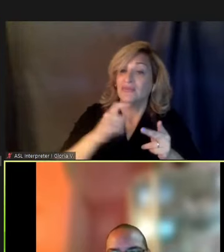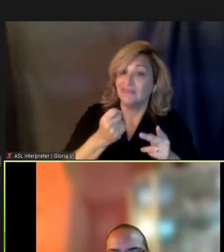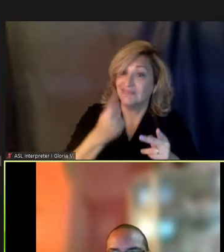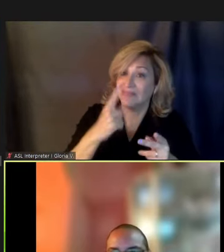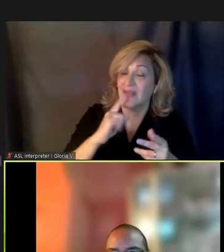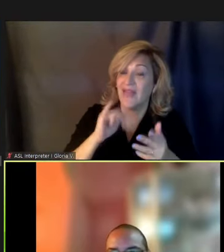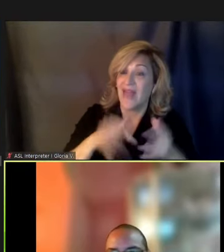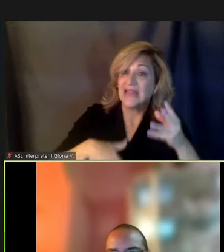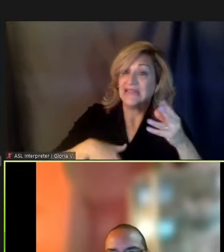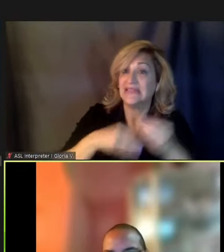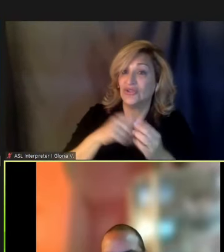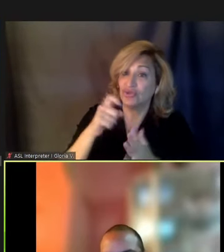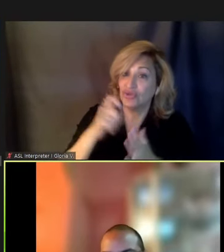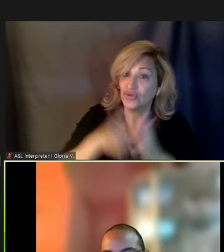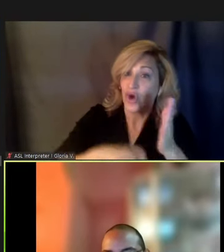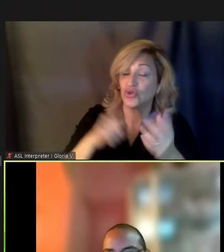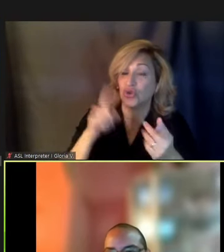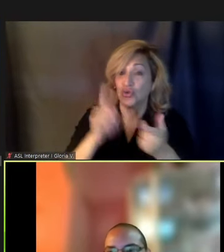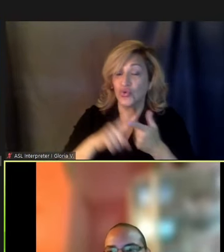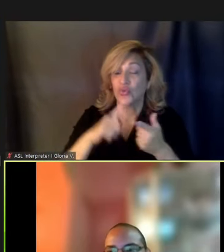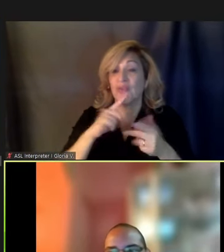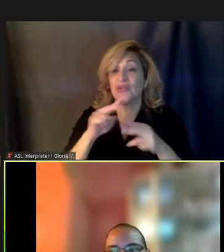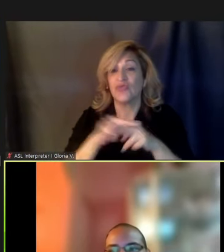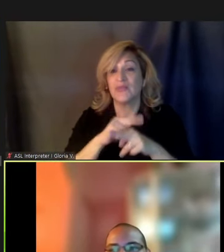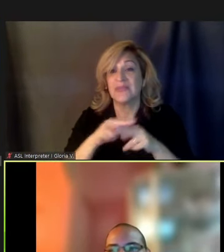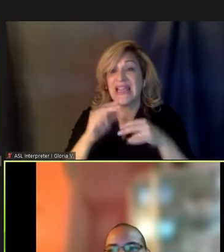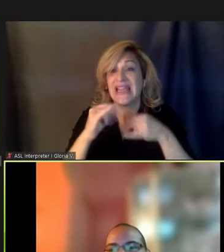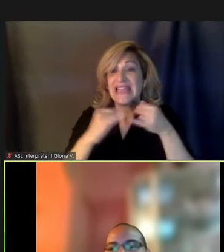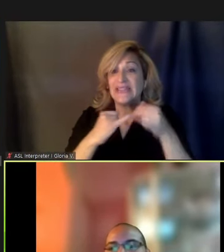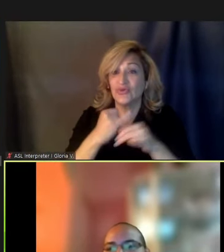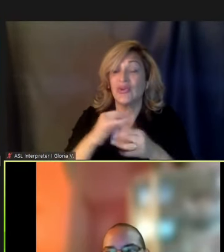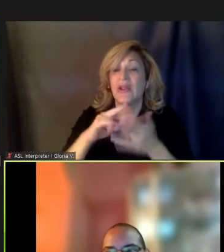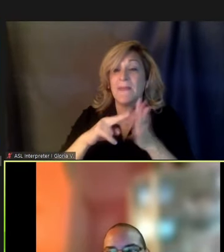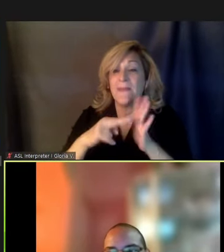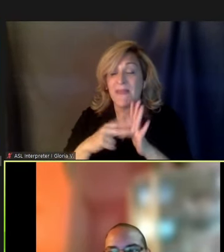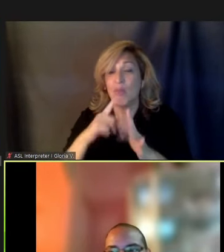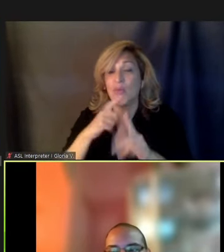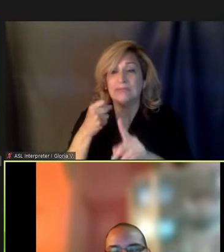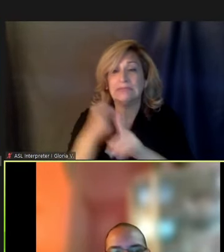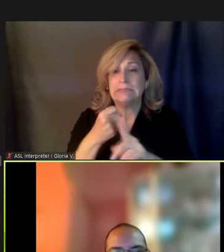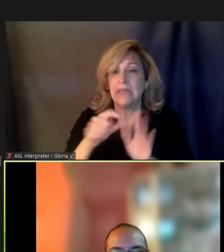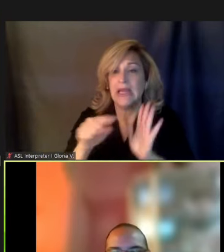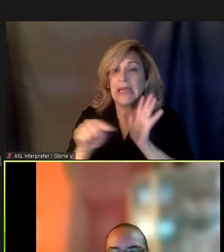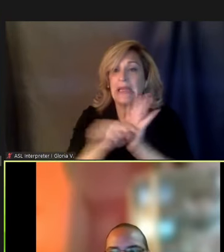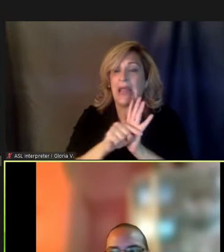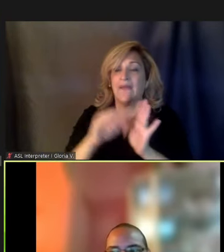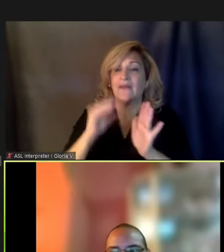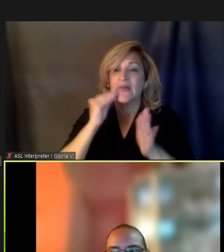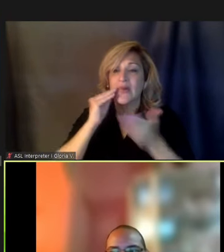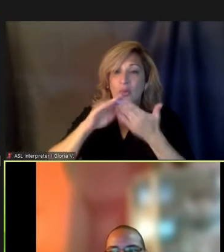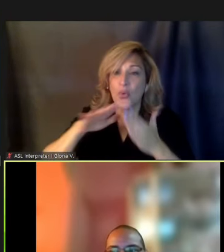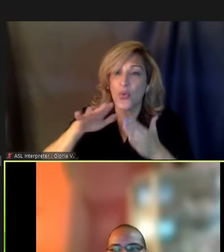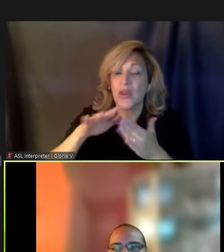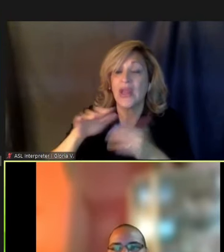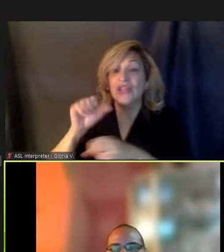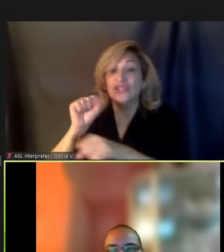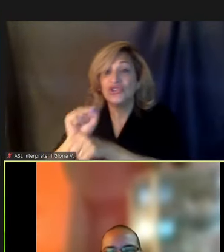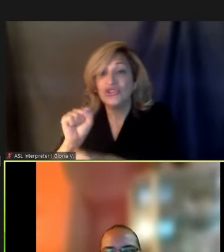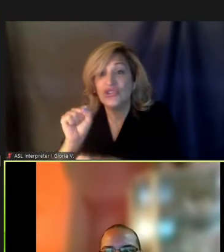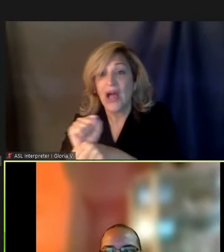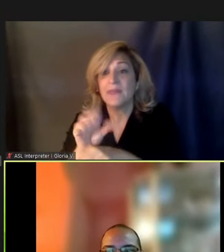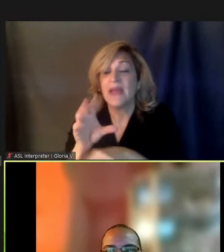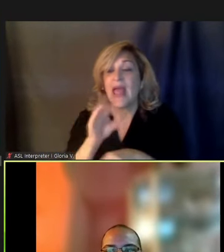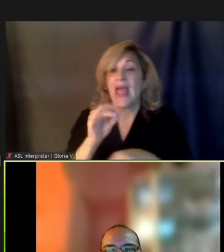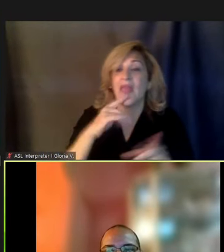additional charges to the transportation industry will negatively impact our communities, jobs, and the tightrope